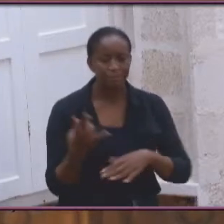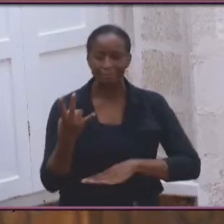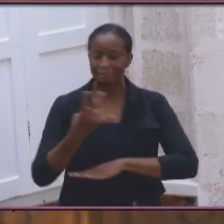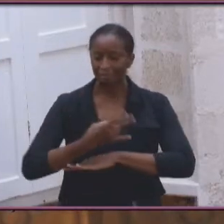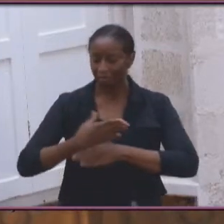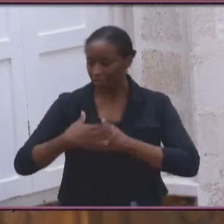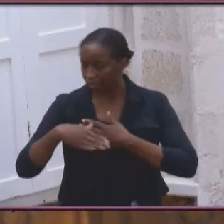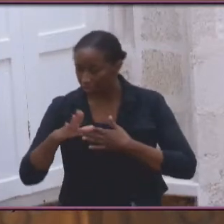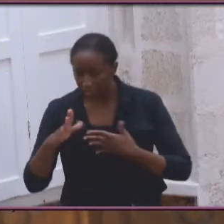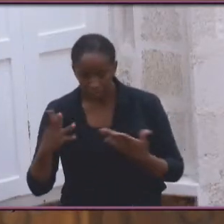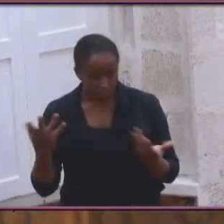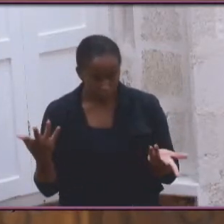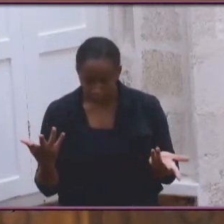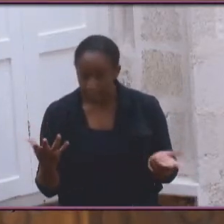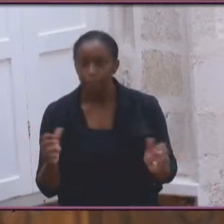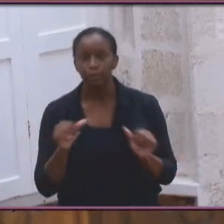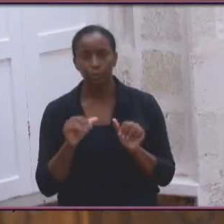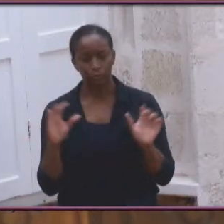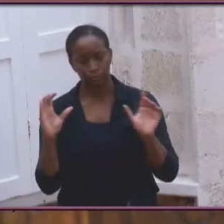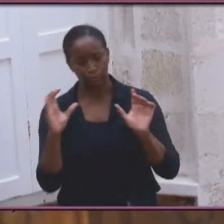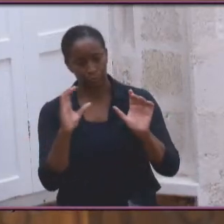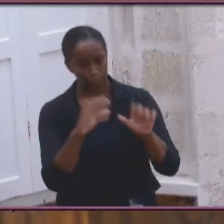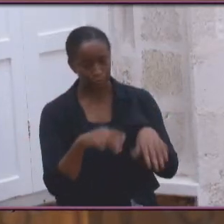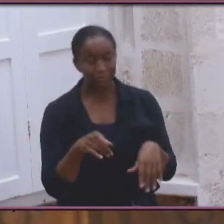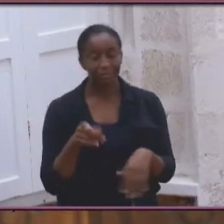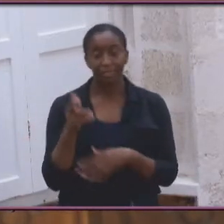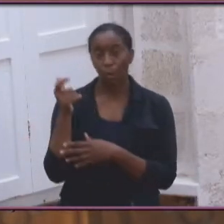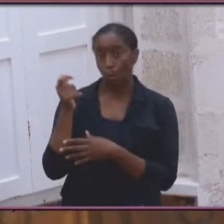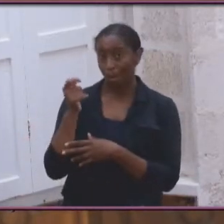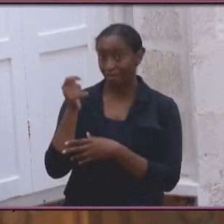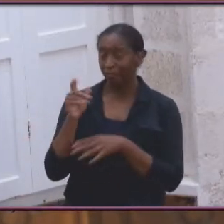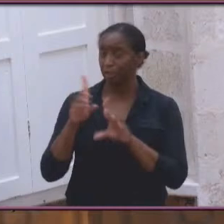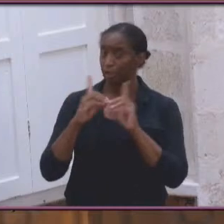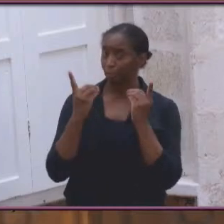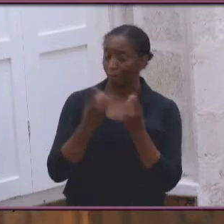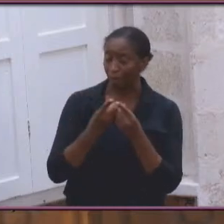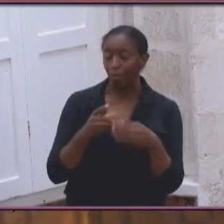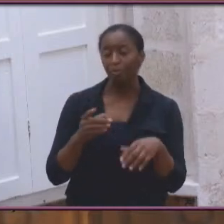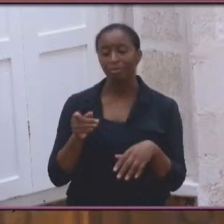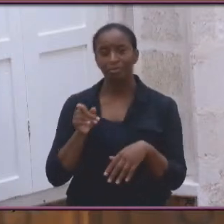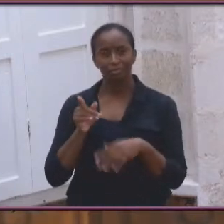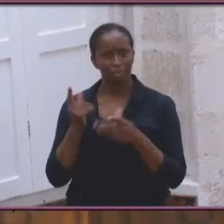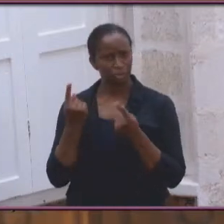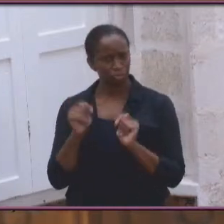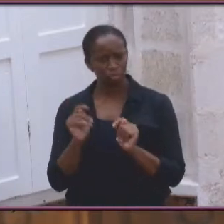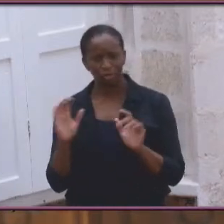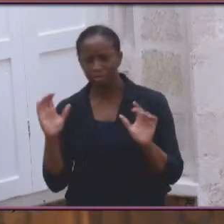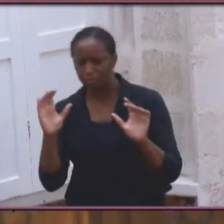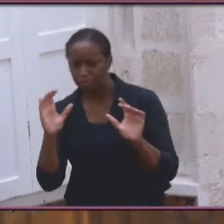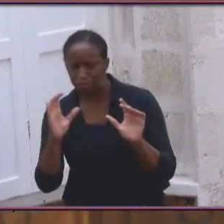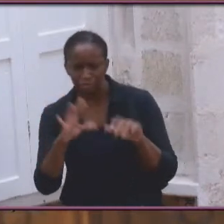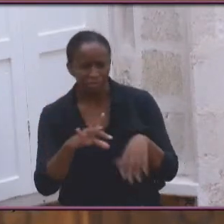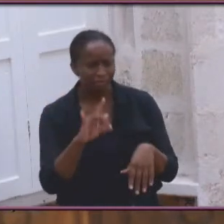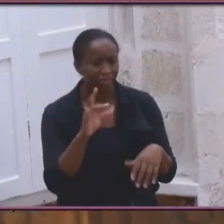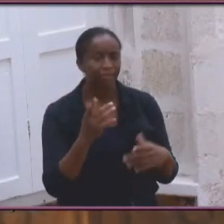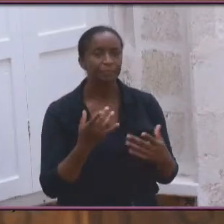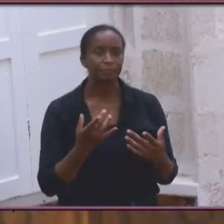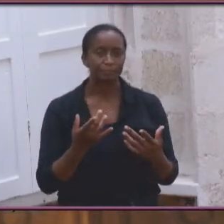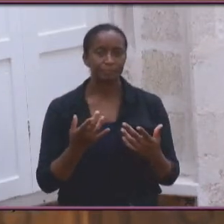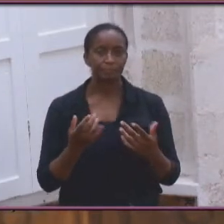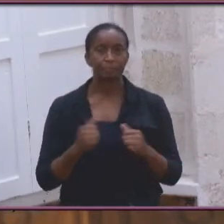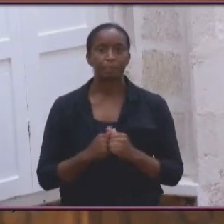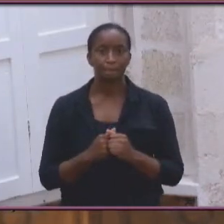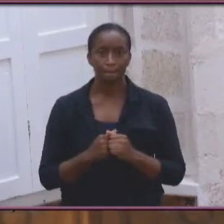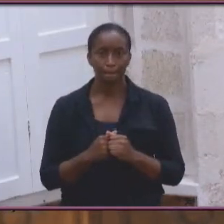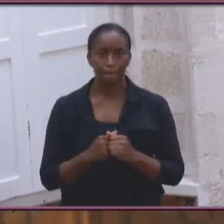to identify. And we're saying that now, rather than leaving it there for months and years, that we need to move to a process where after 2 weeks, we